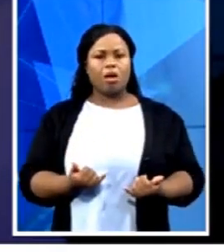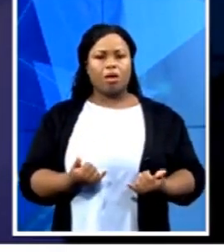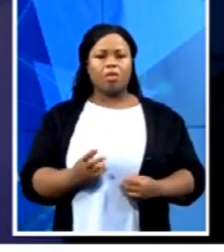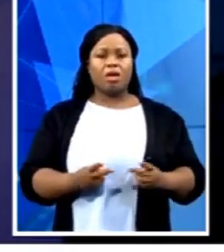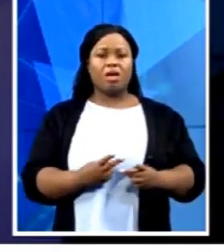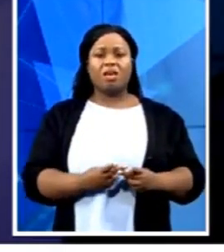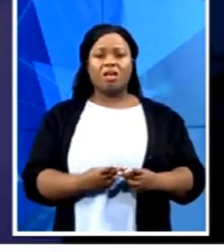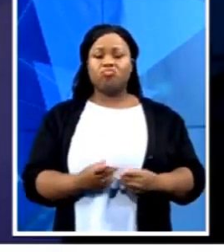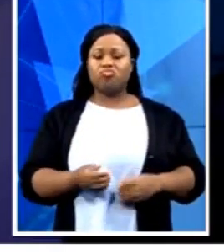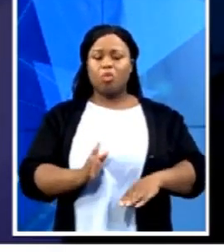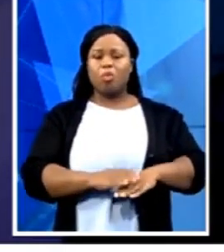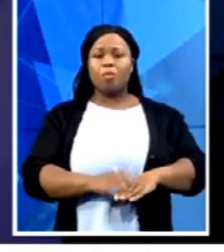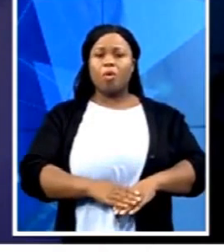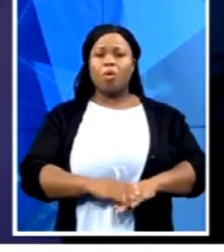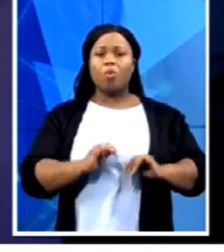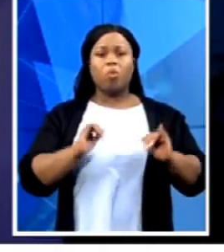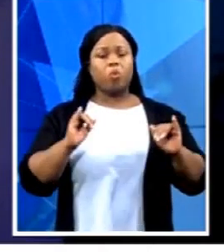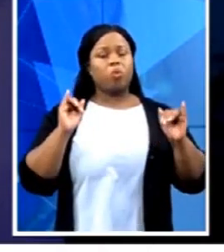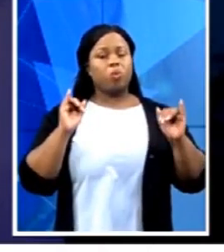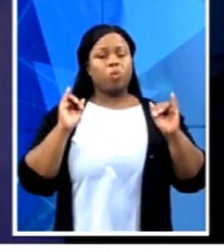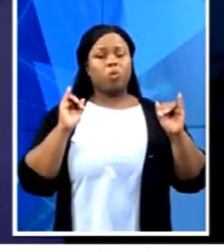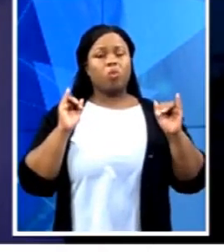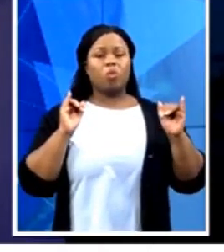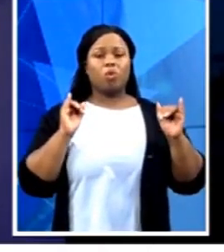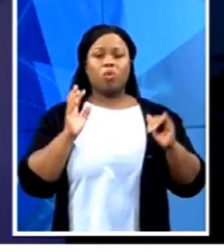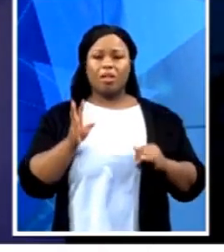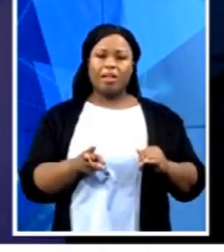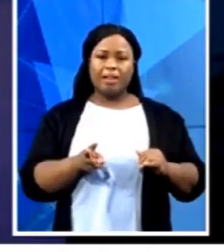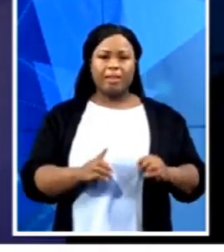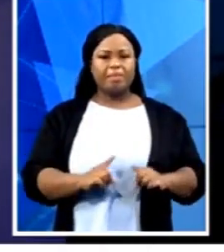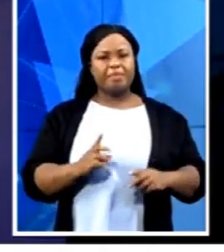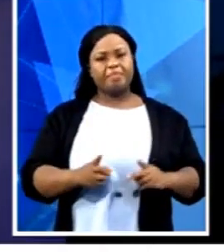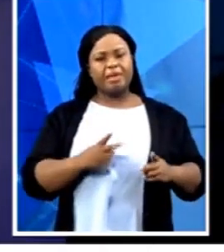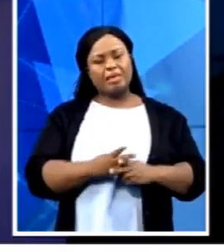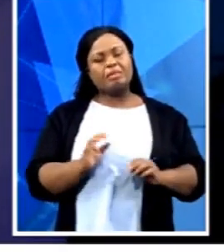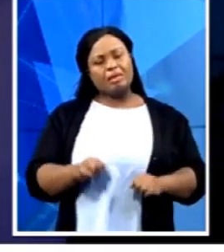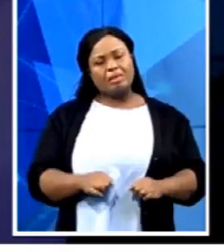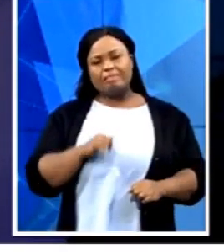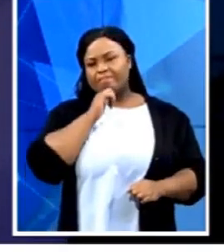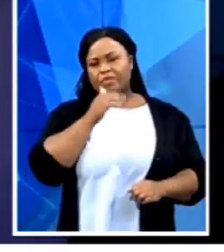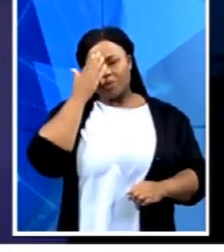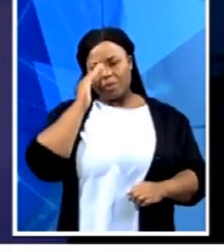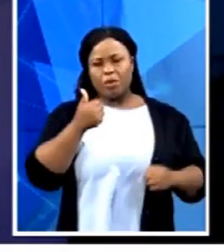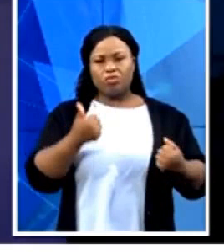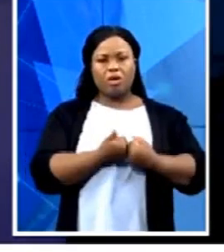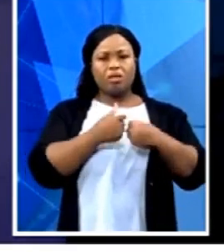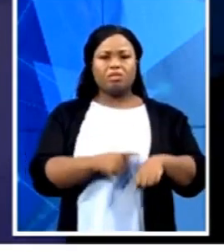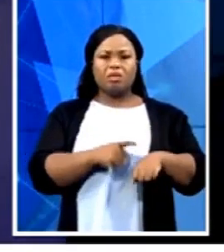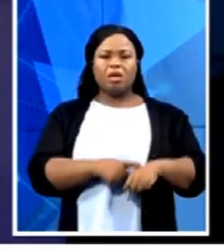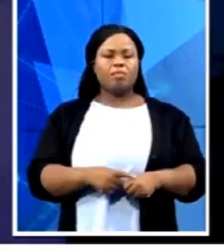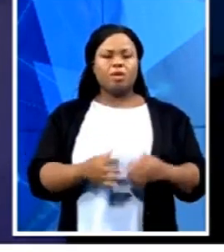horrific. But even in the most challenging of times, Americans do not despair. We do not give in to